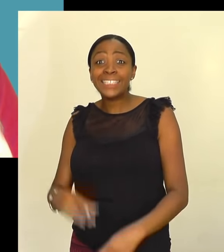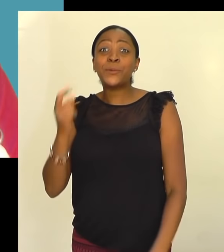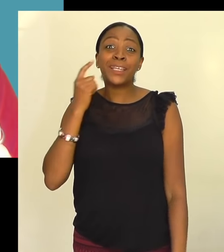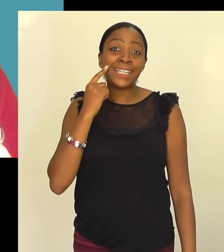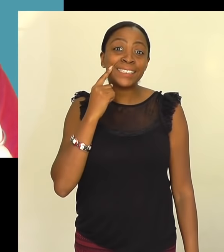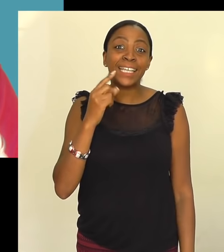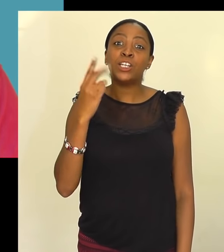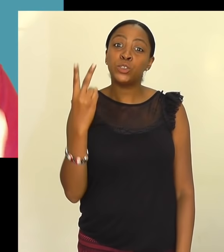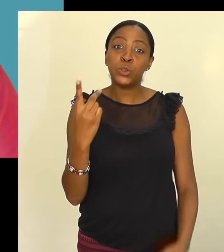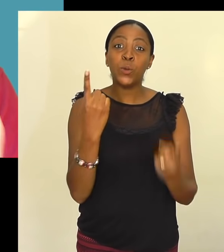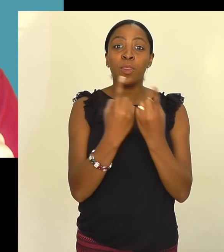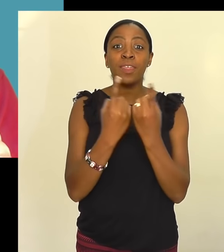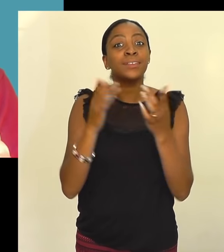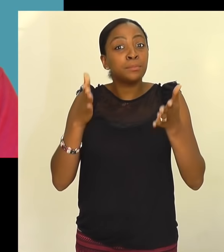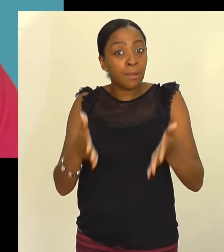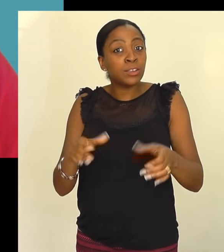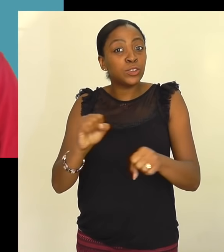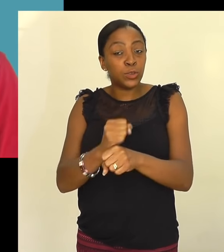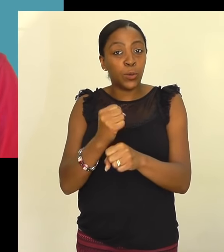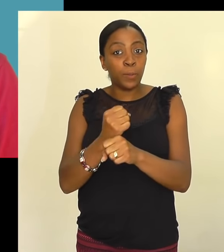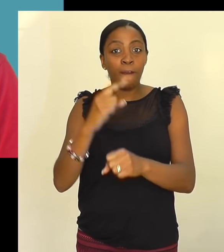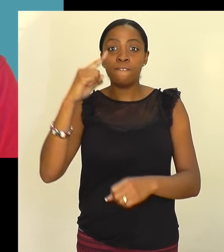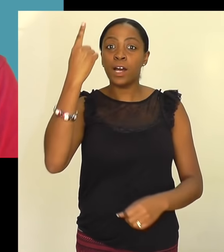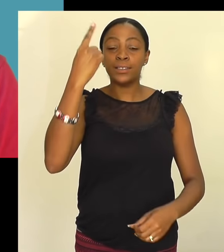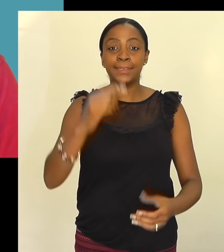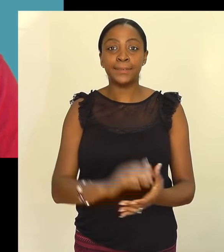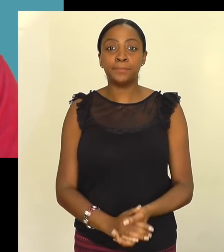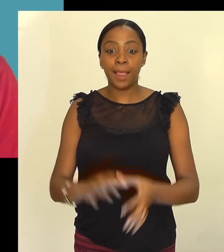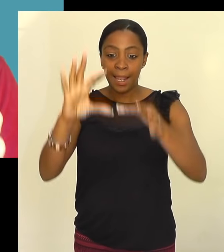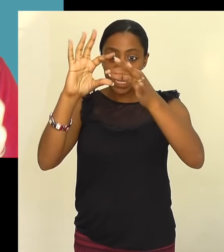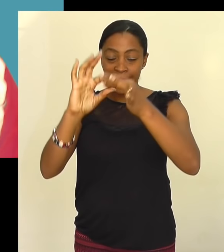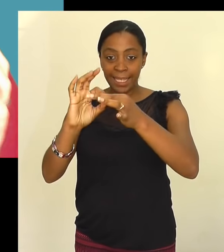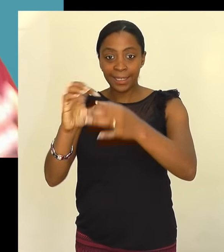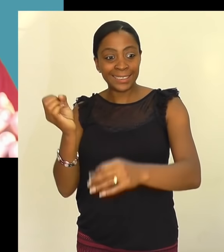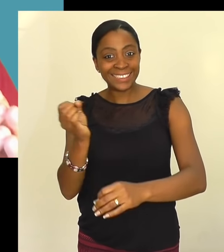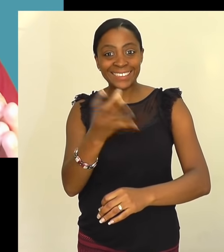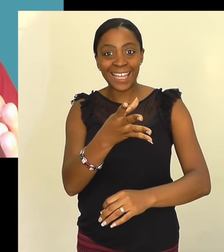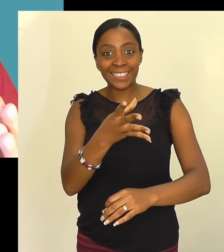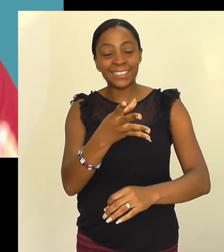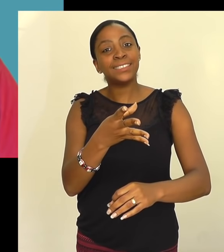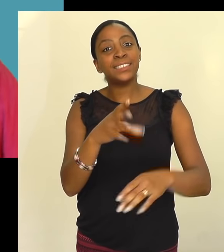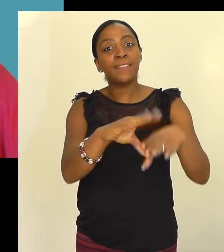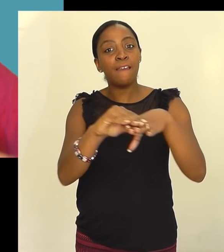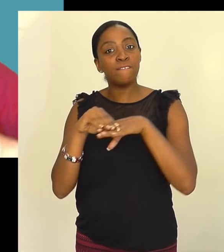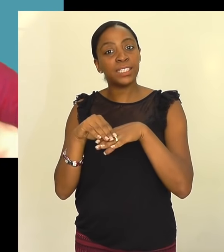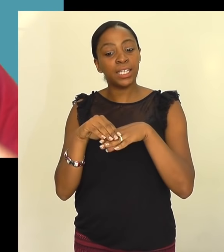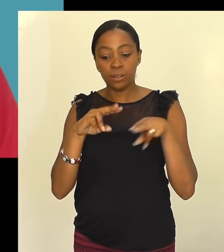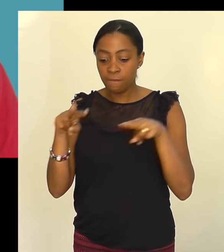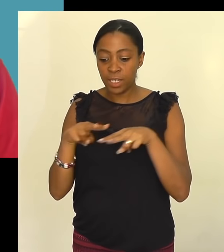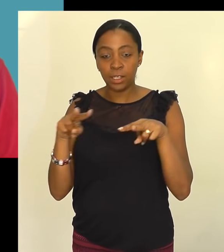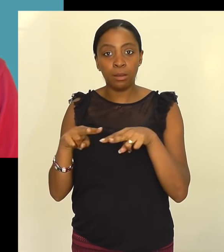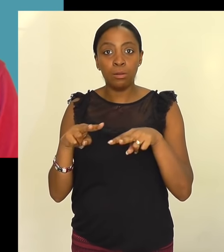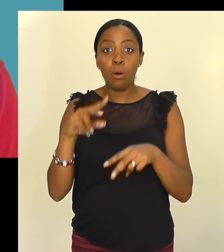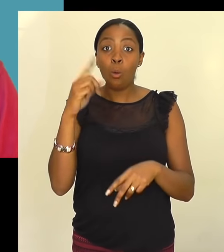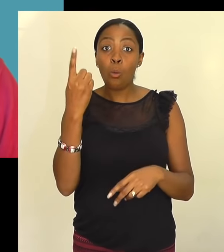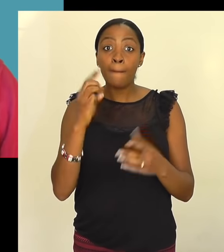easy steps. The first step is to send them a link to the invitation video. This is a